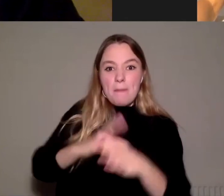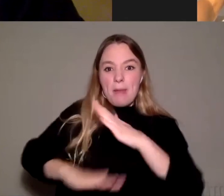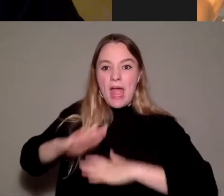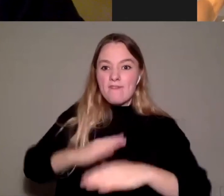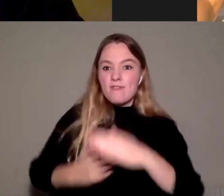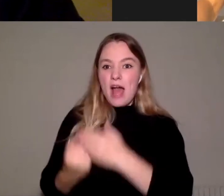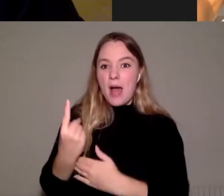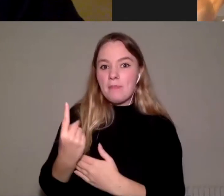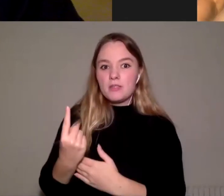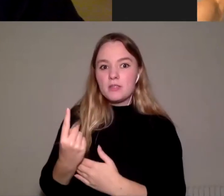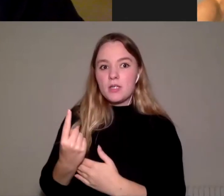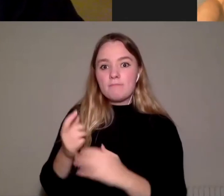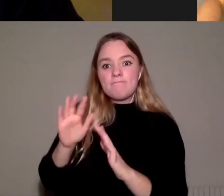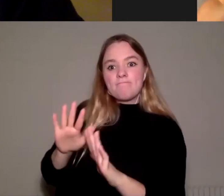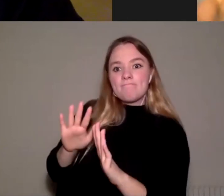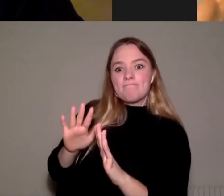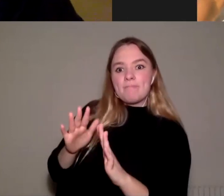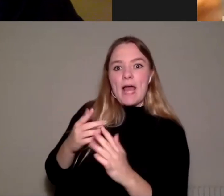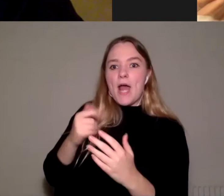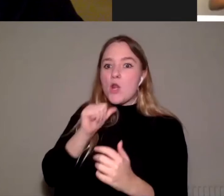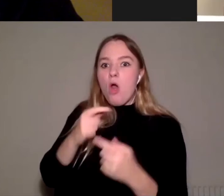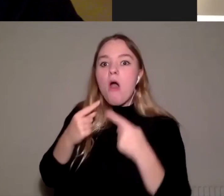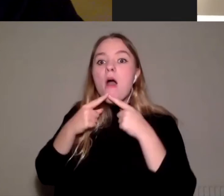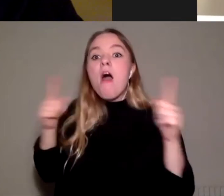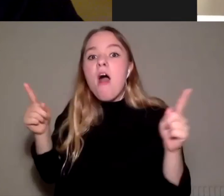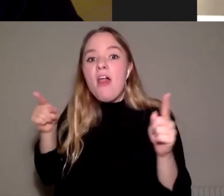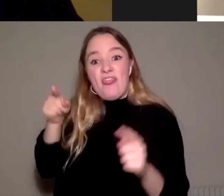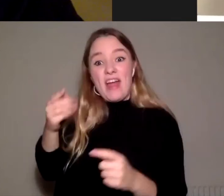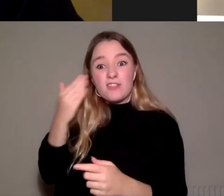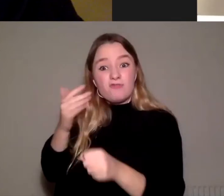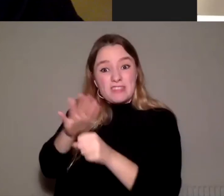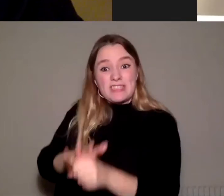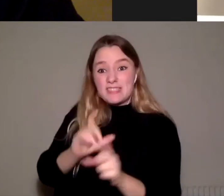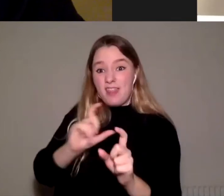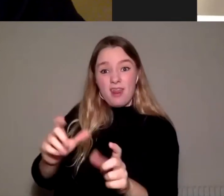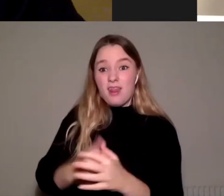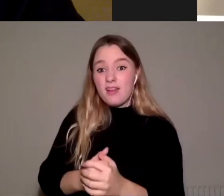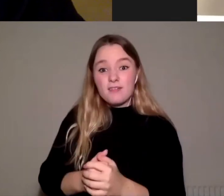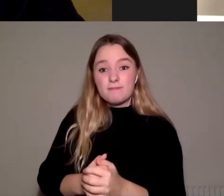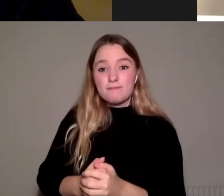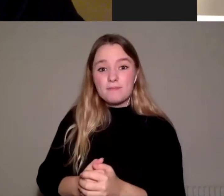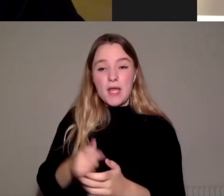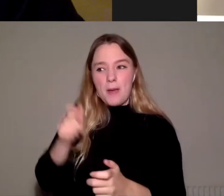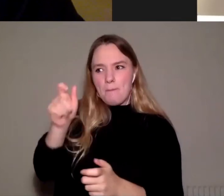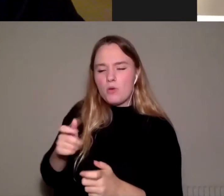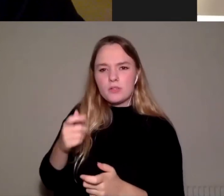they are being racist. Some people don't see that they are racist, which is a problem.